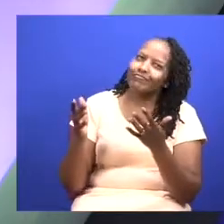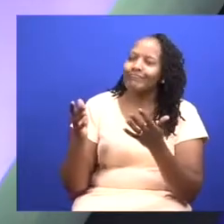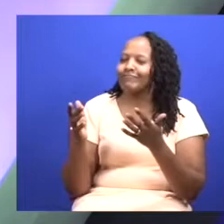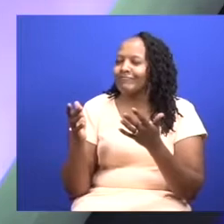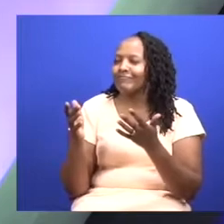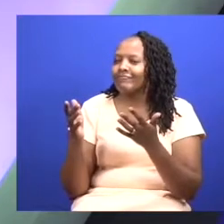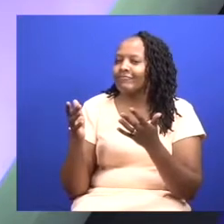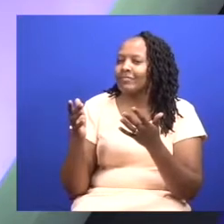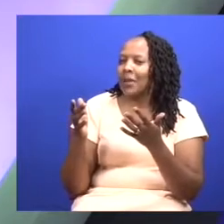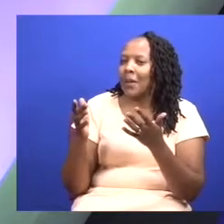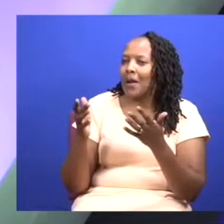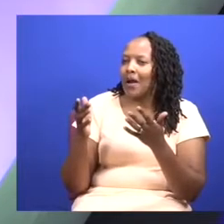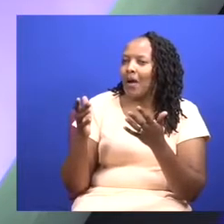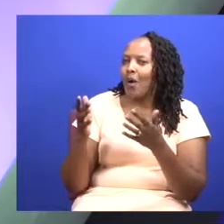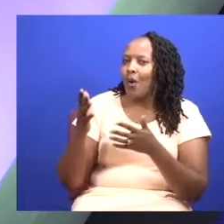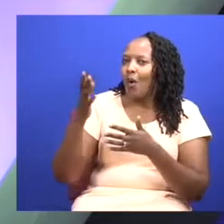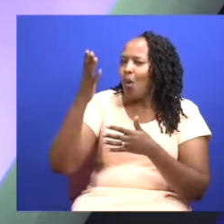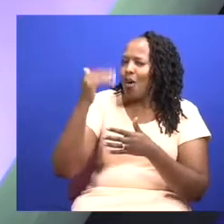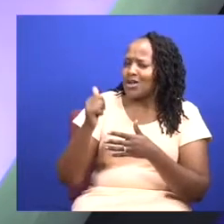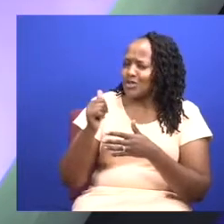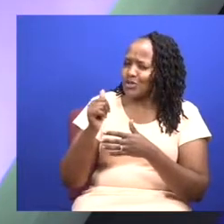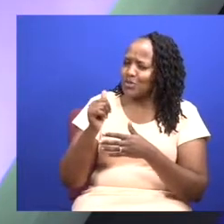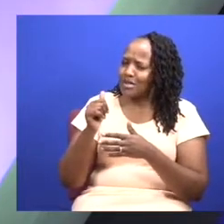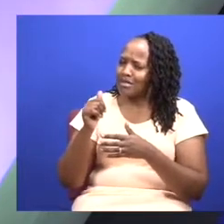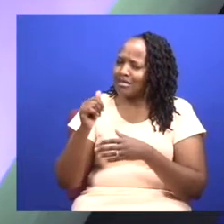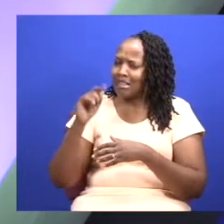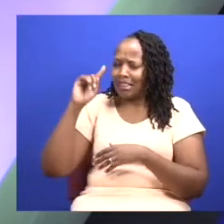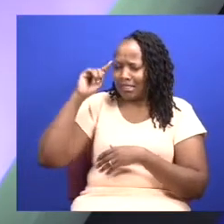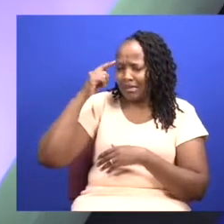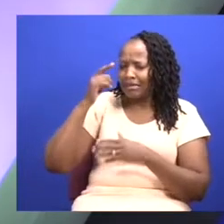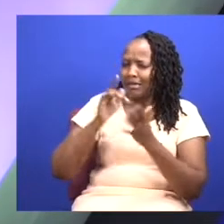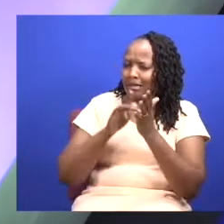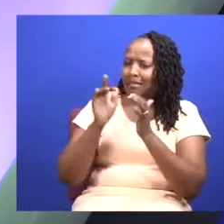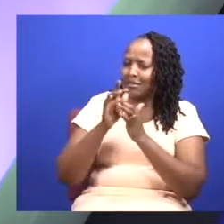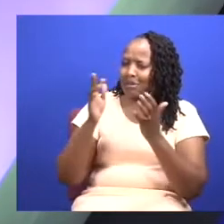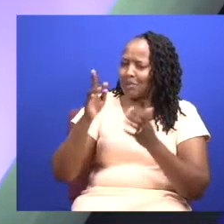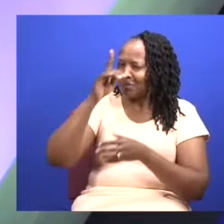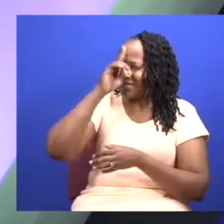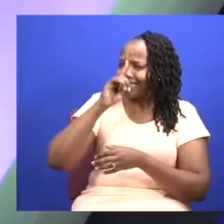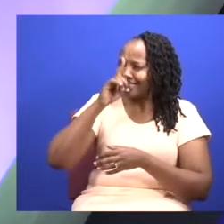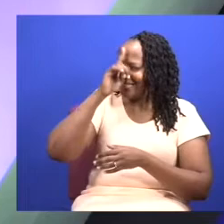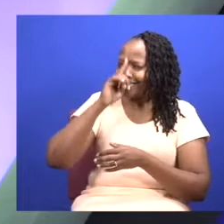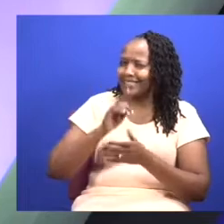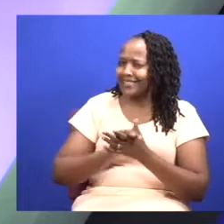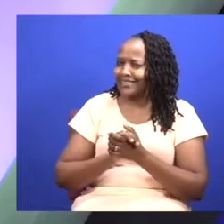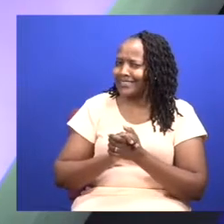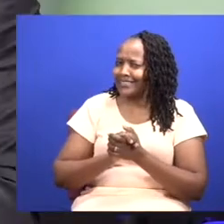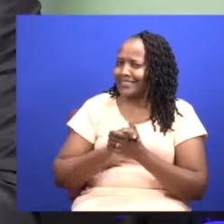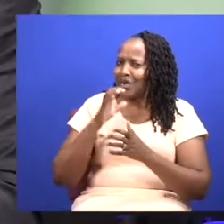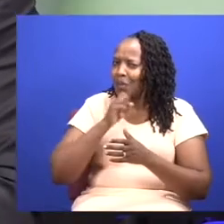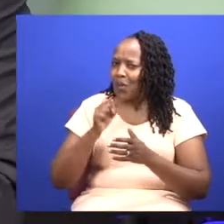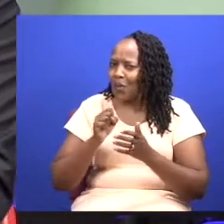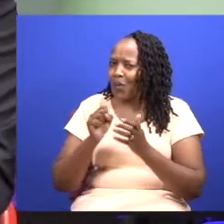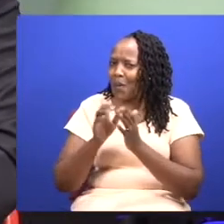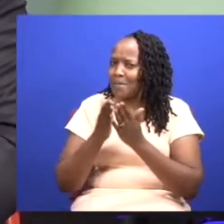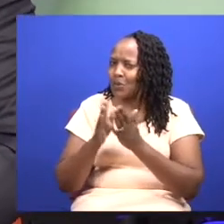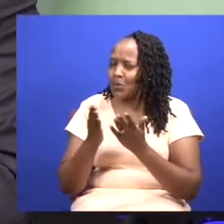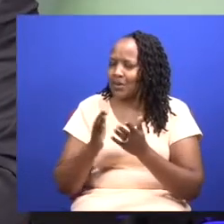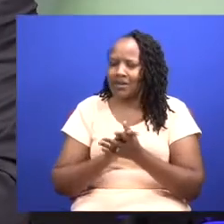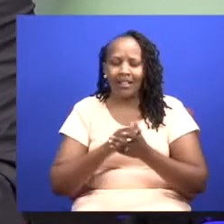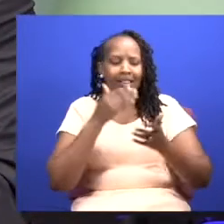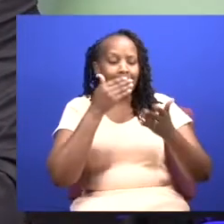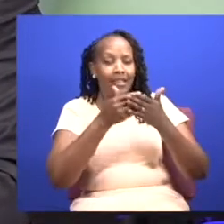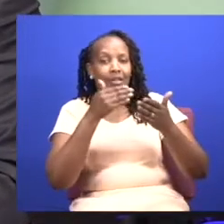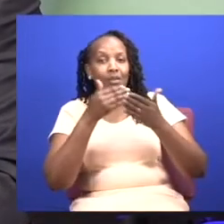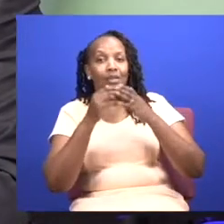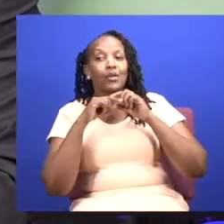book. But why should we still take it seriously after these many, many years of its writing? Well, thank you, Reverend